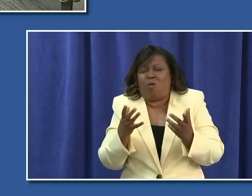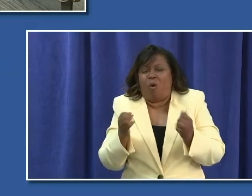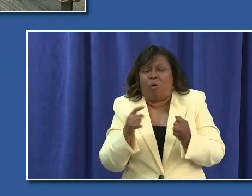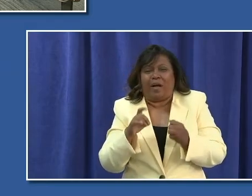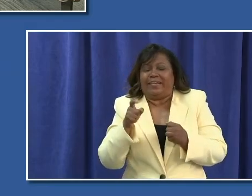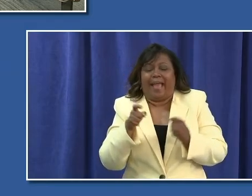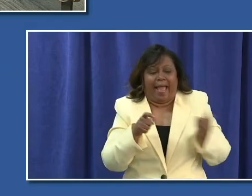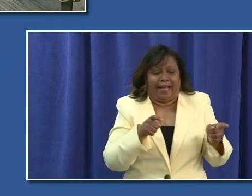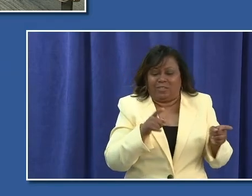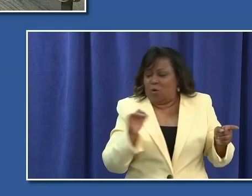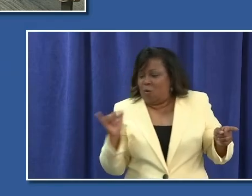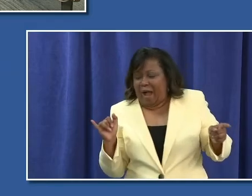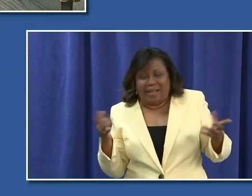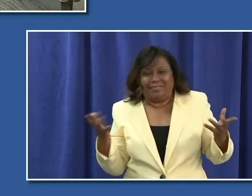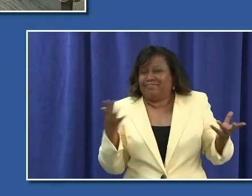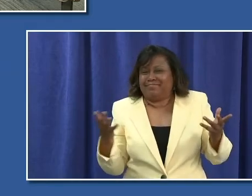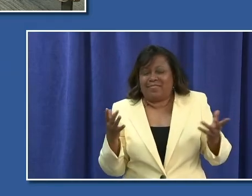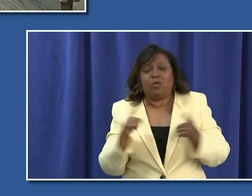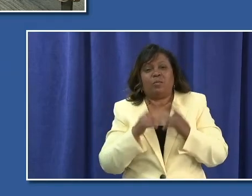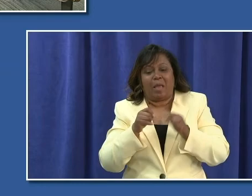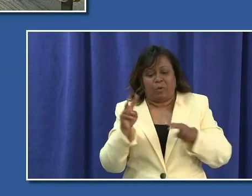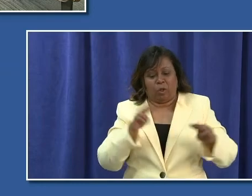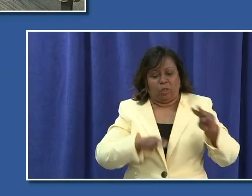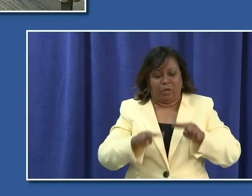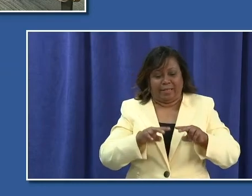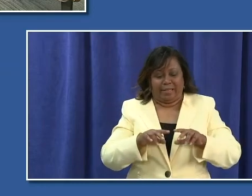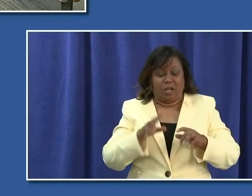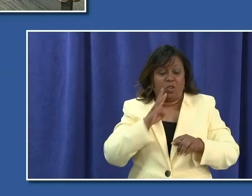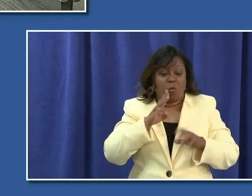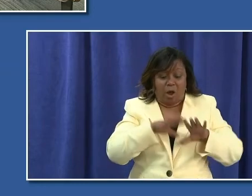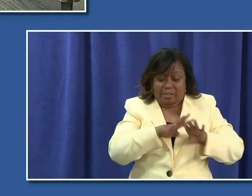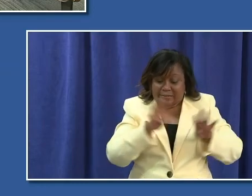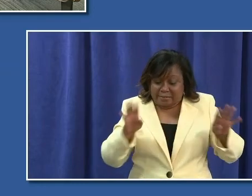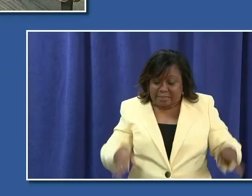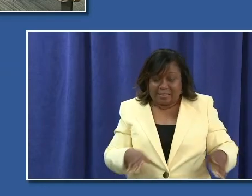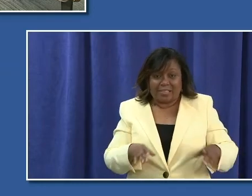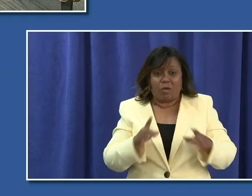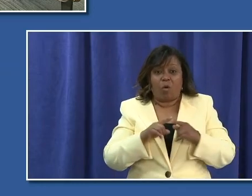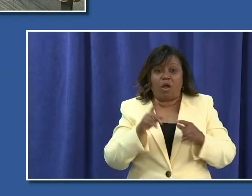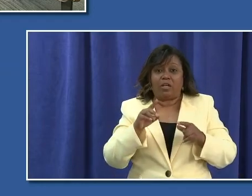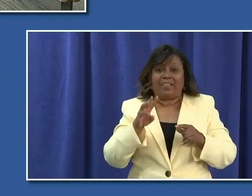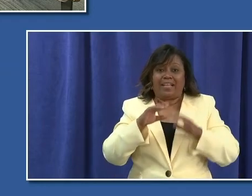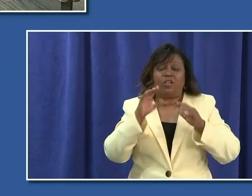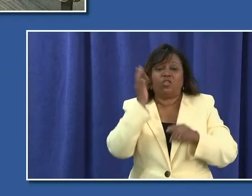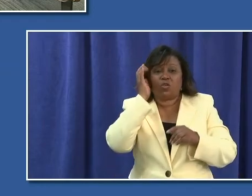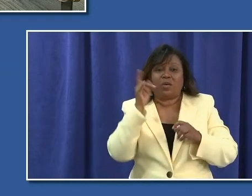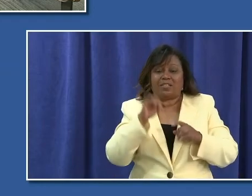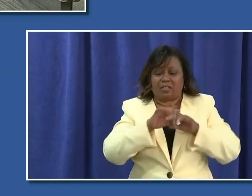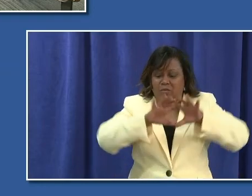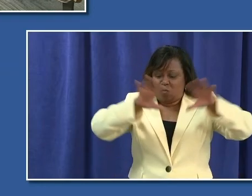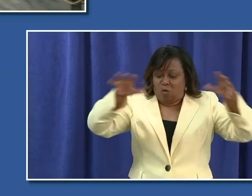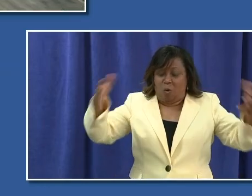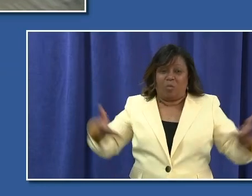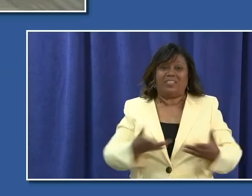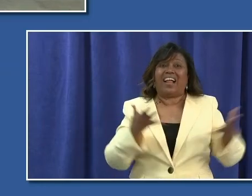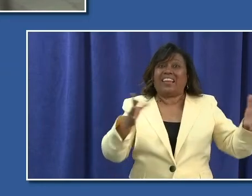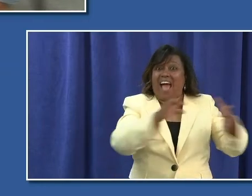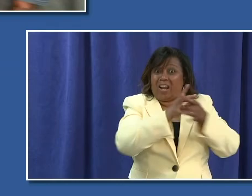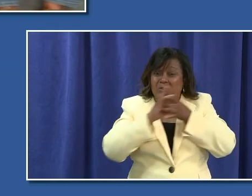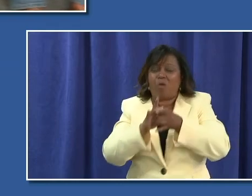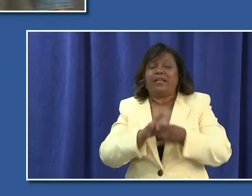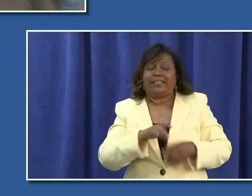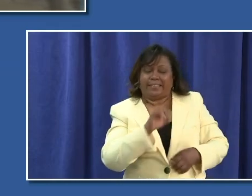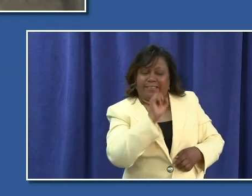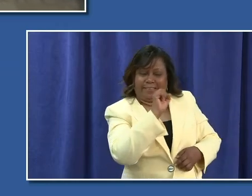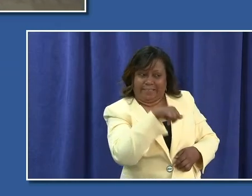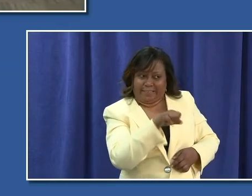on X block or Y block, right, to be able to look at the water system and the sewer system more globally. So there's a lot of coordination going on, it Absolutely. sounds